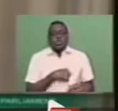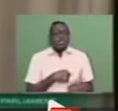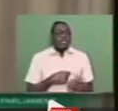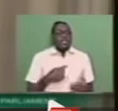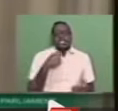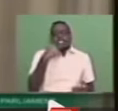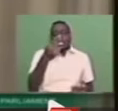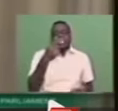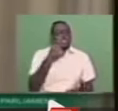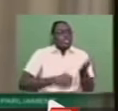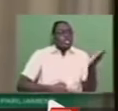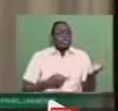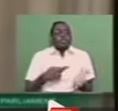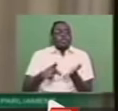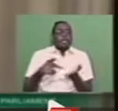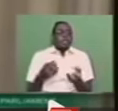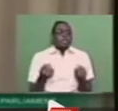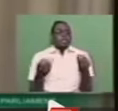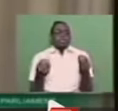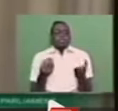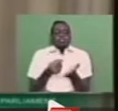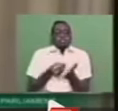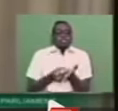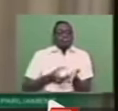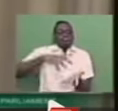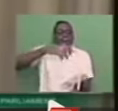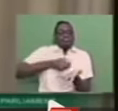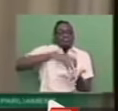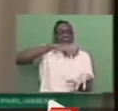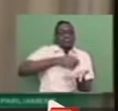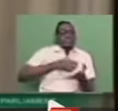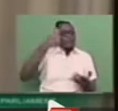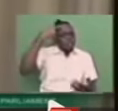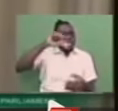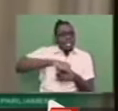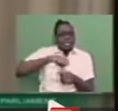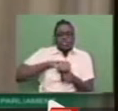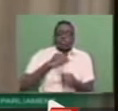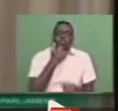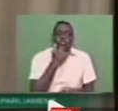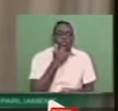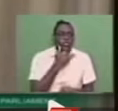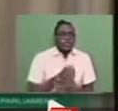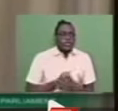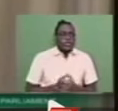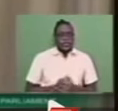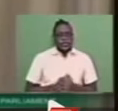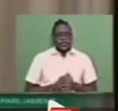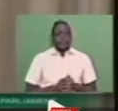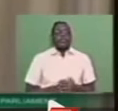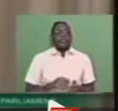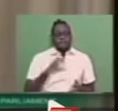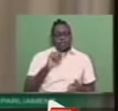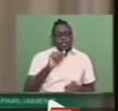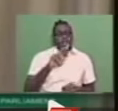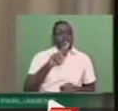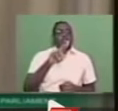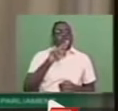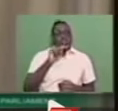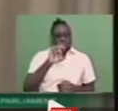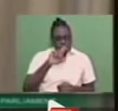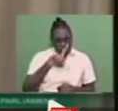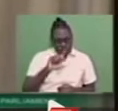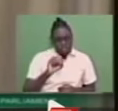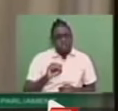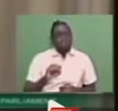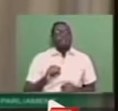Siemens, I think they're a lighting company. And they have been caught because there is law, there is legislation,